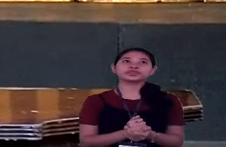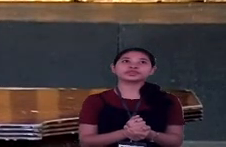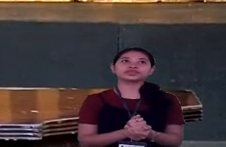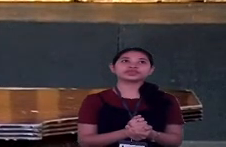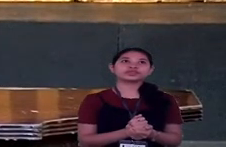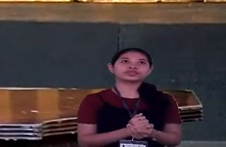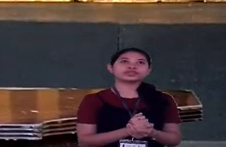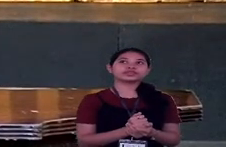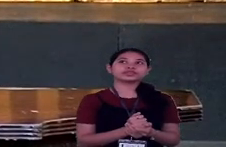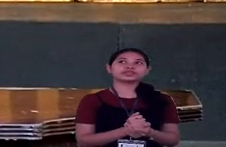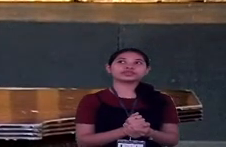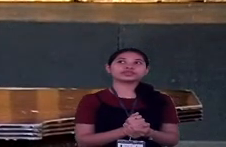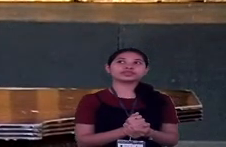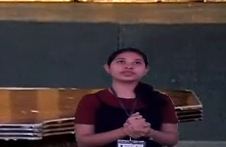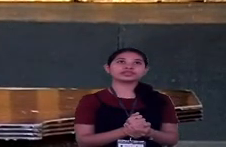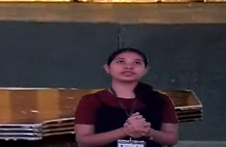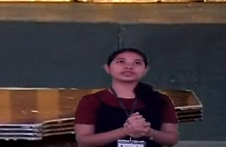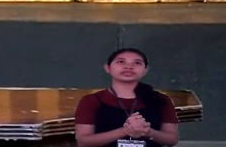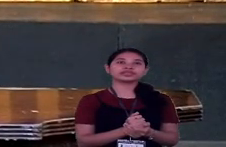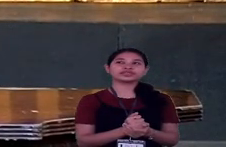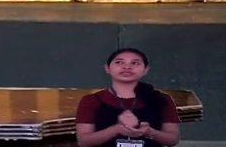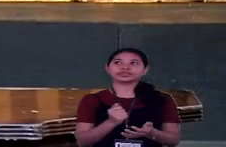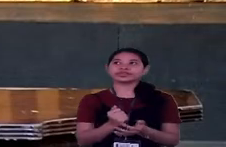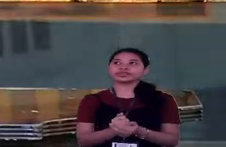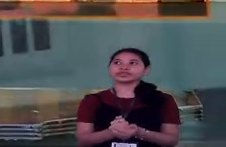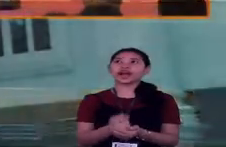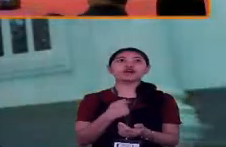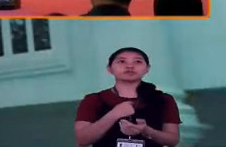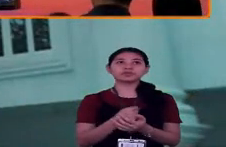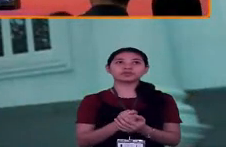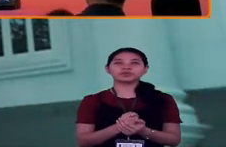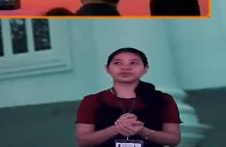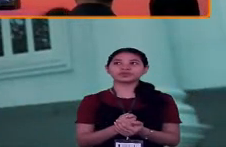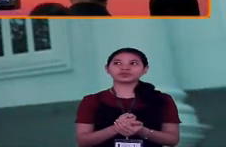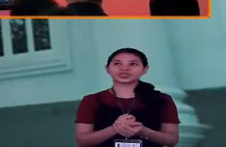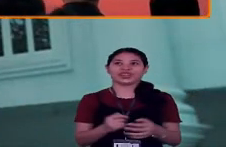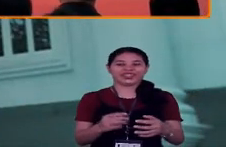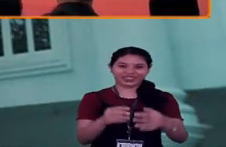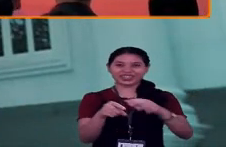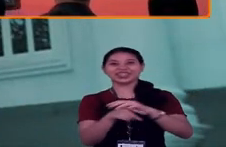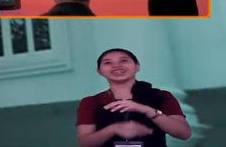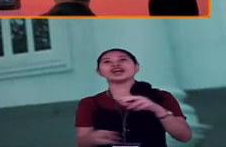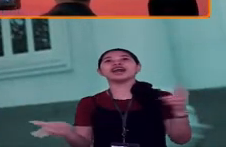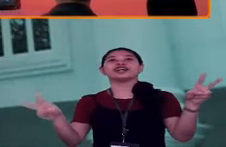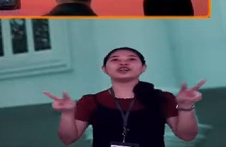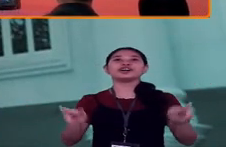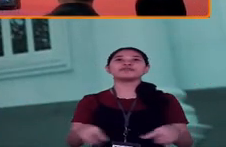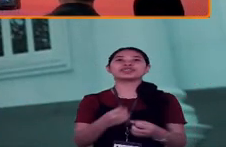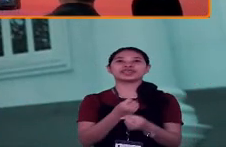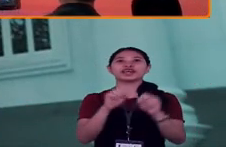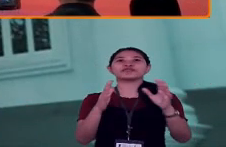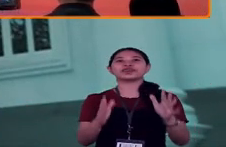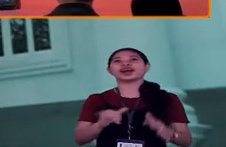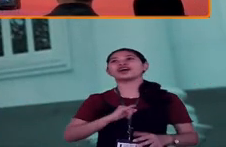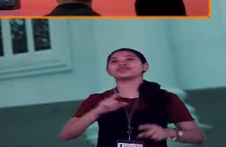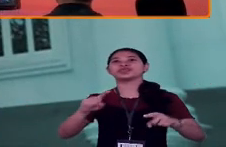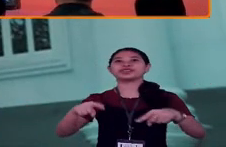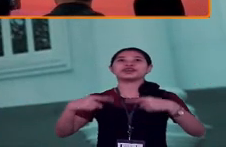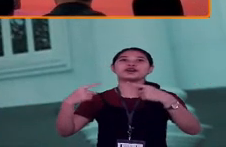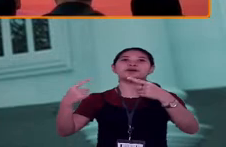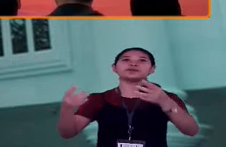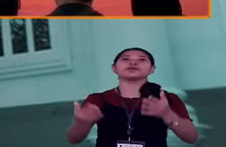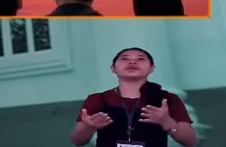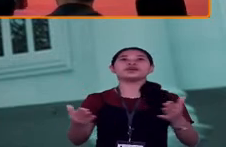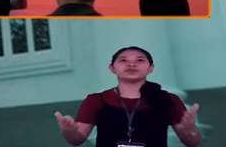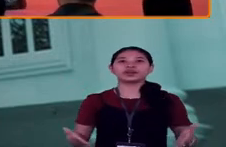valley with my Savior I will go. On the verse, sing. Down in the valley with my Savior I